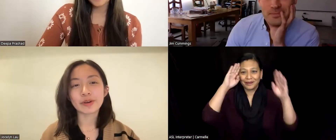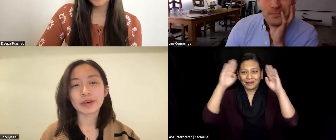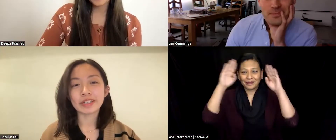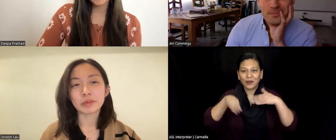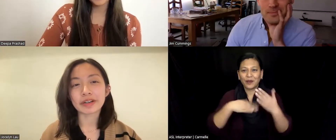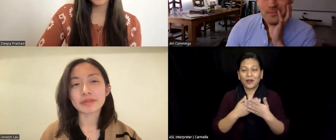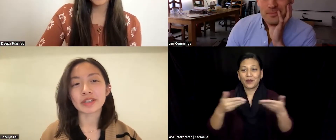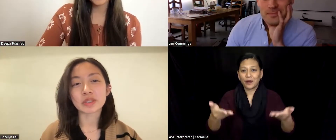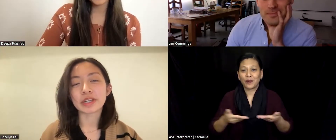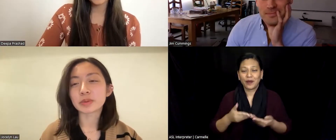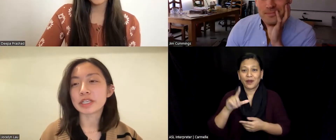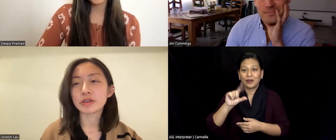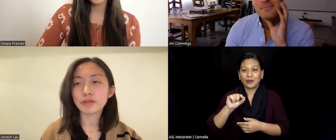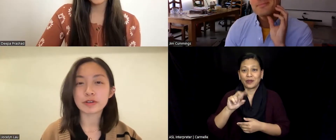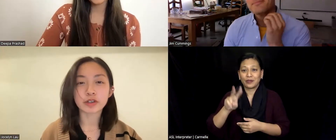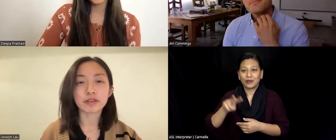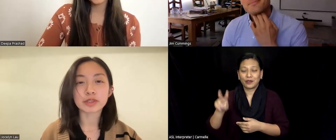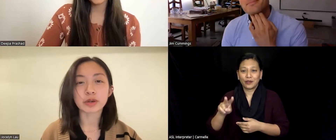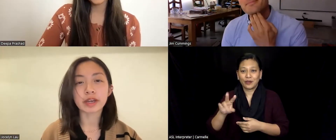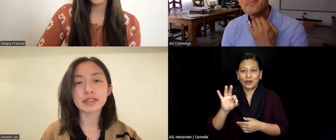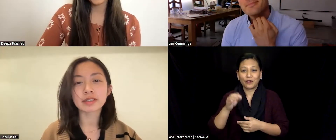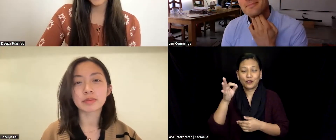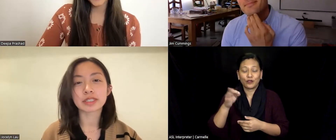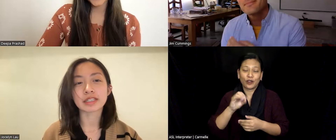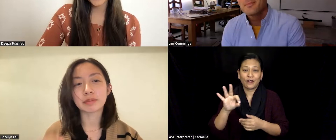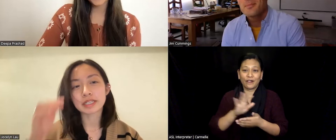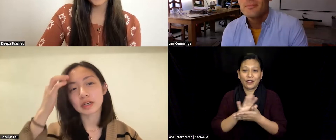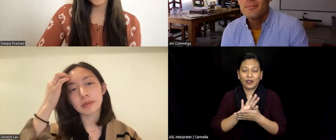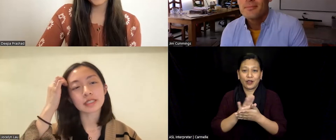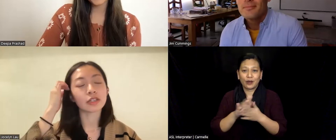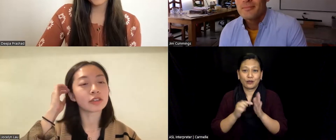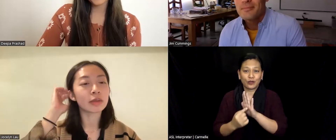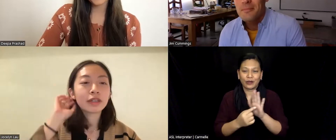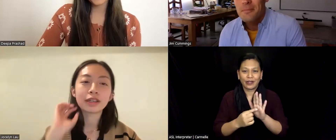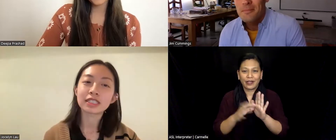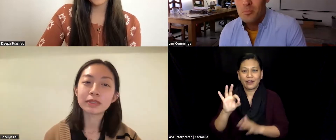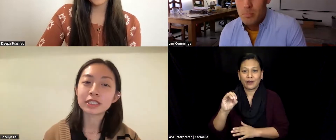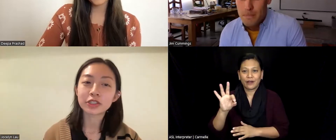Hello, everyone, and welcome to the 2022 Future of Film Showcase presented by Cineplex